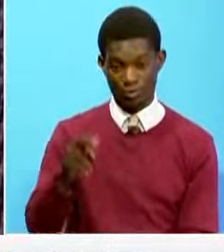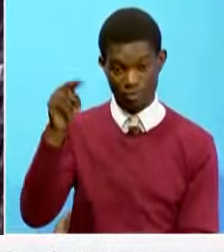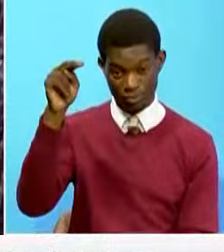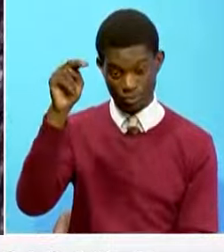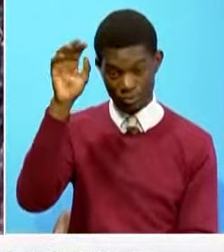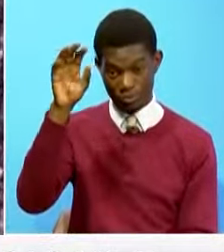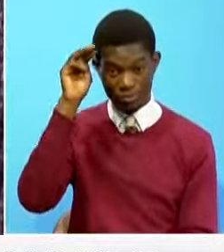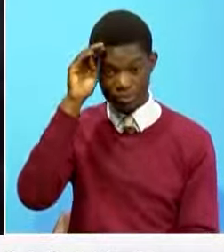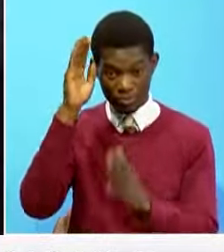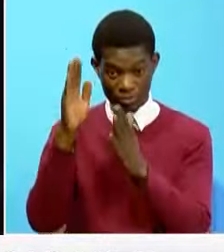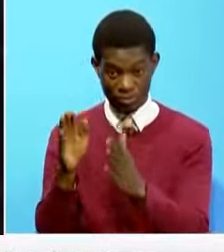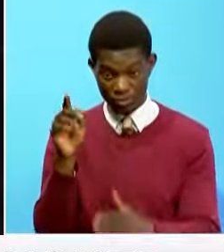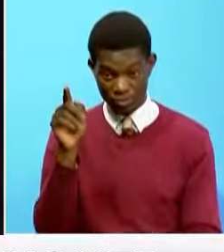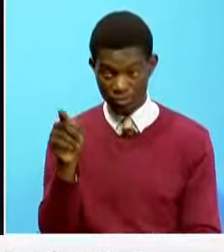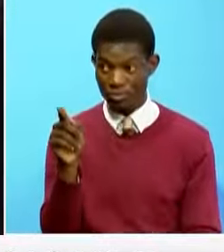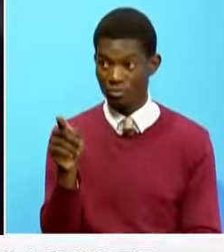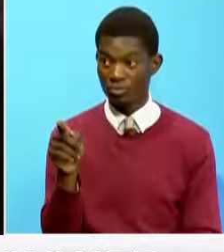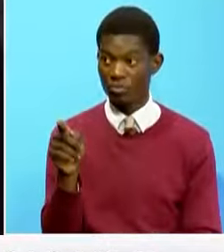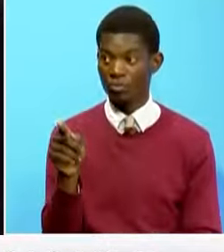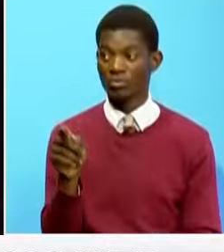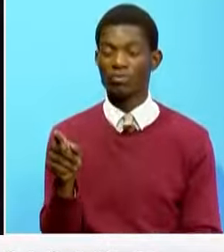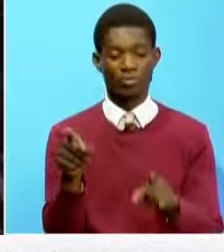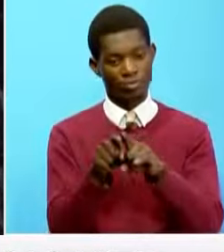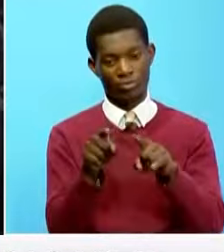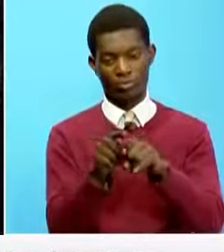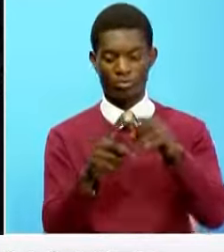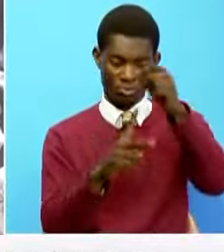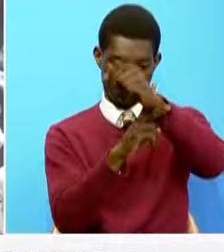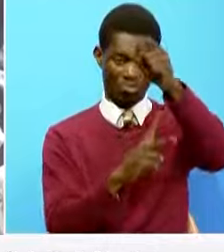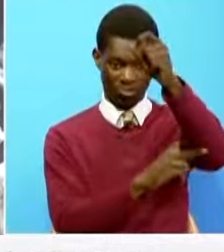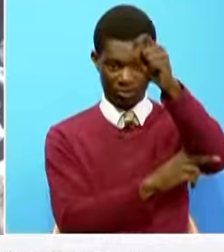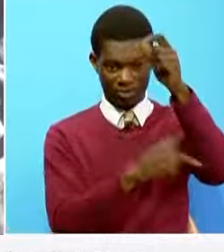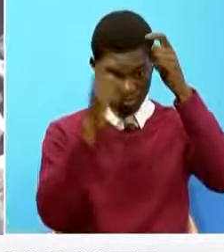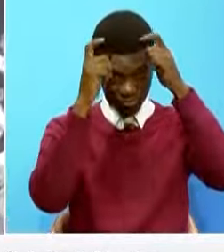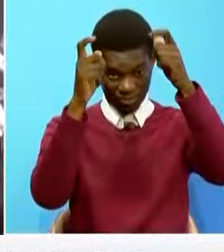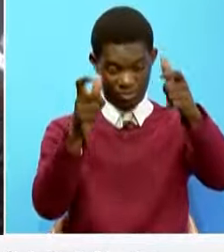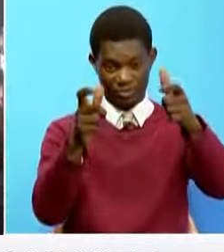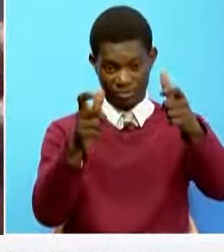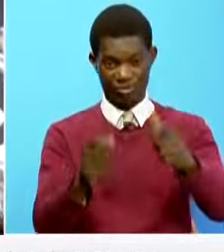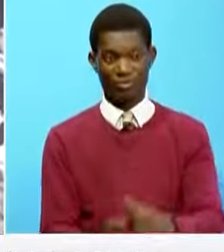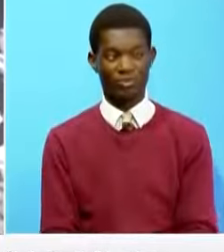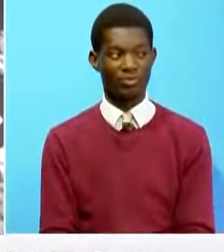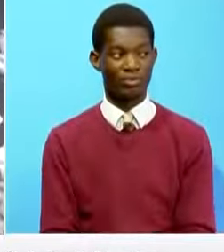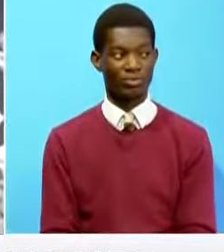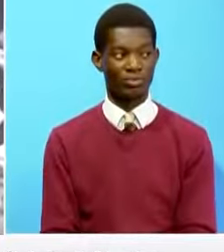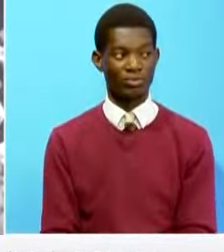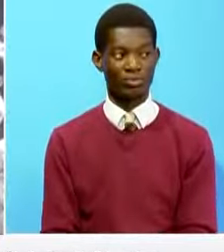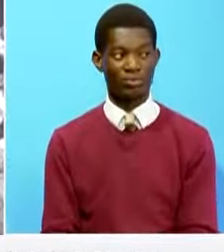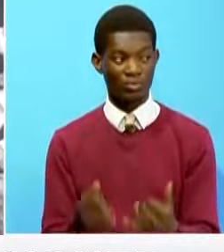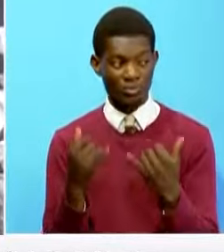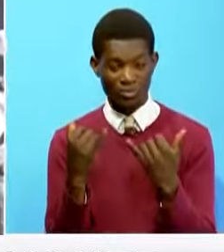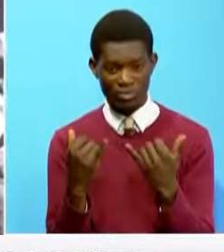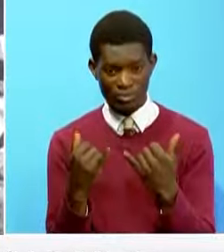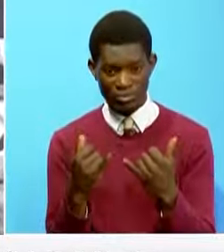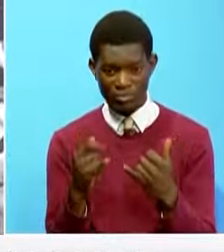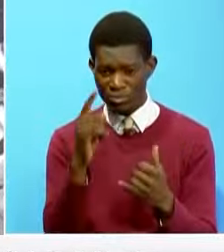Development Agency Board Chairperson were also present at the event. We are talking about 30 Akro bridges in a single